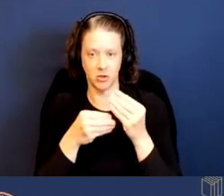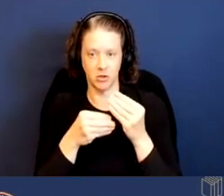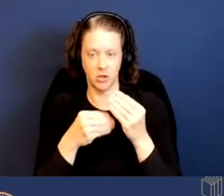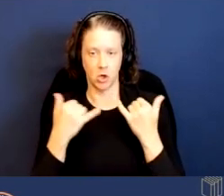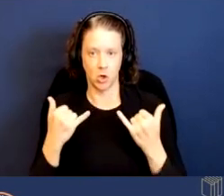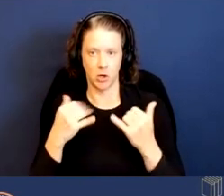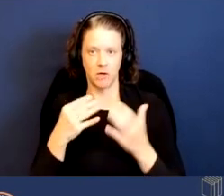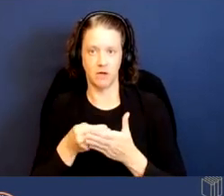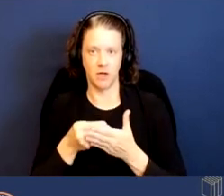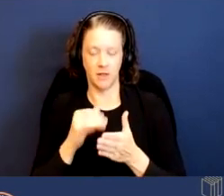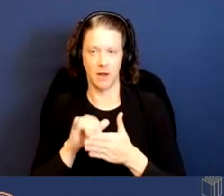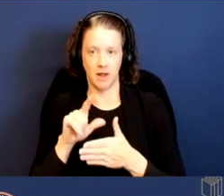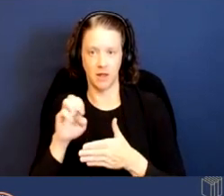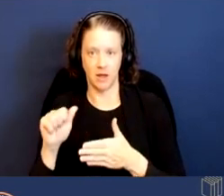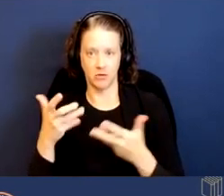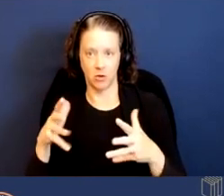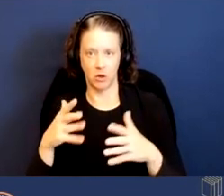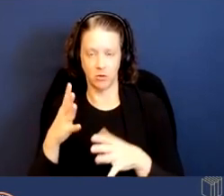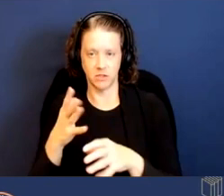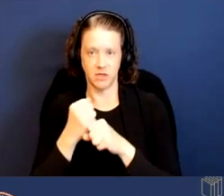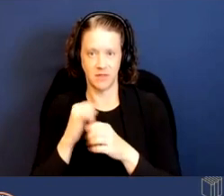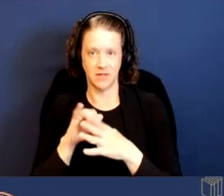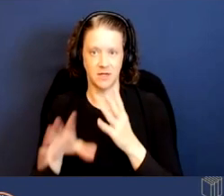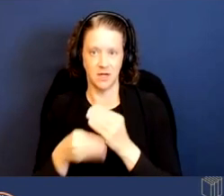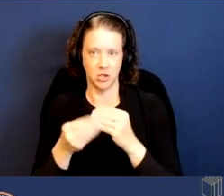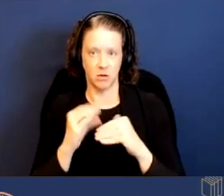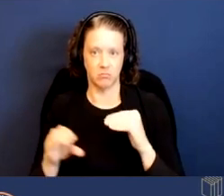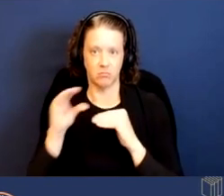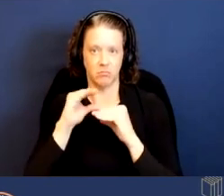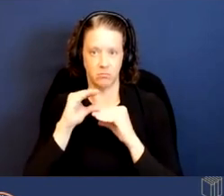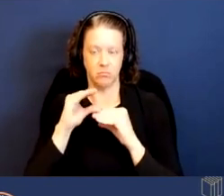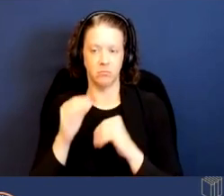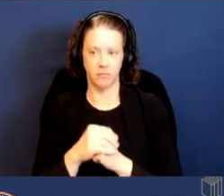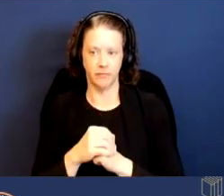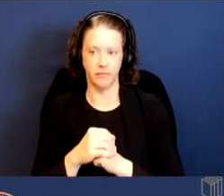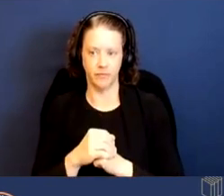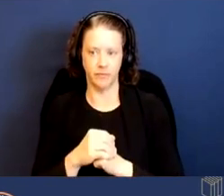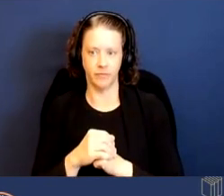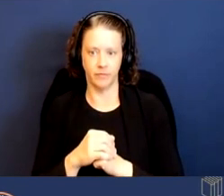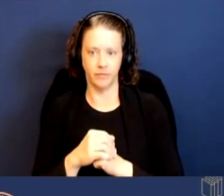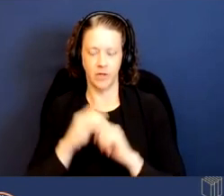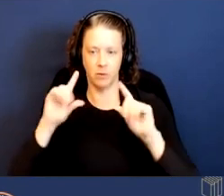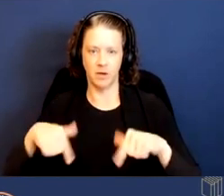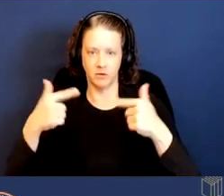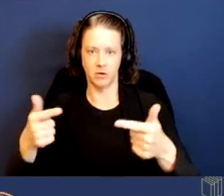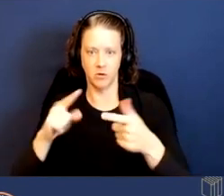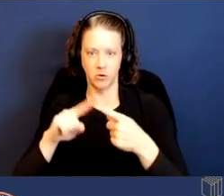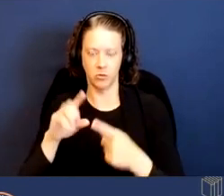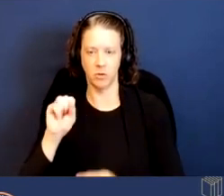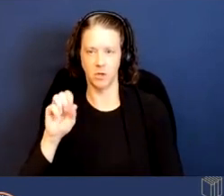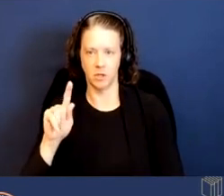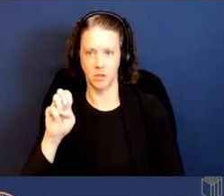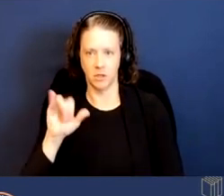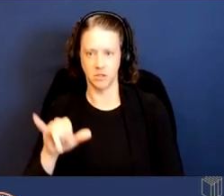funding that LEAs already receive, but this is additional on top of that as well. And then I will pass it along